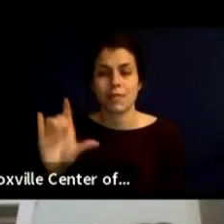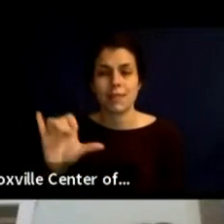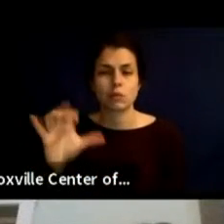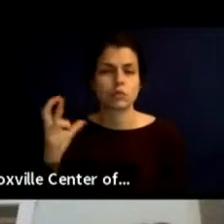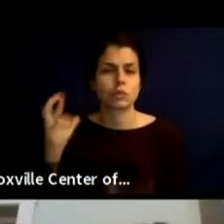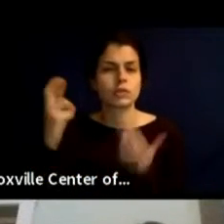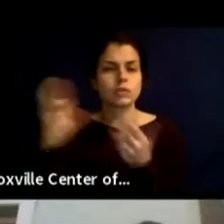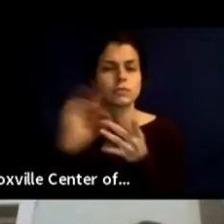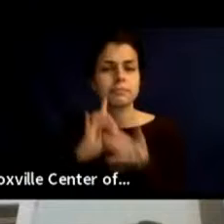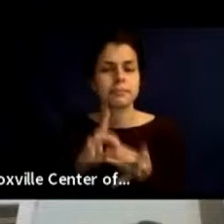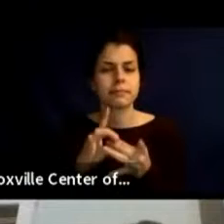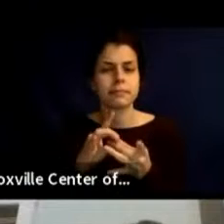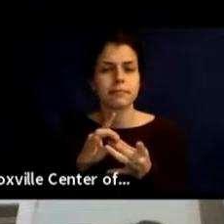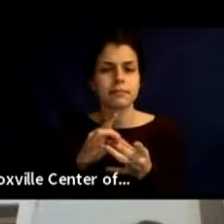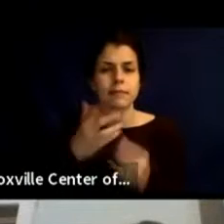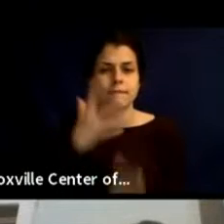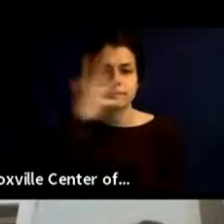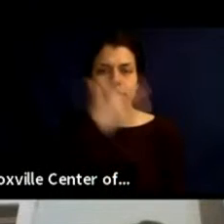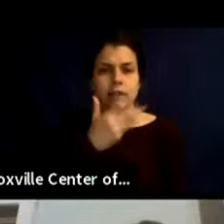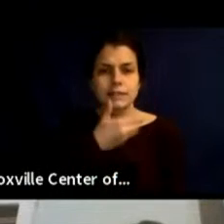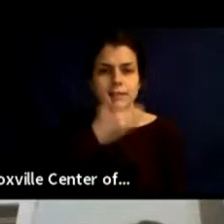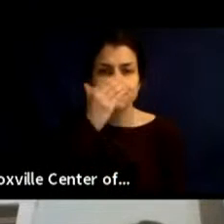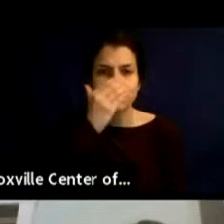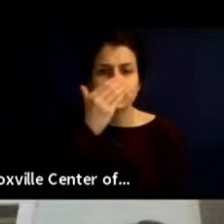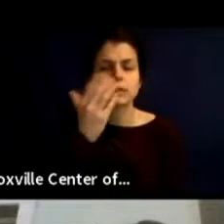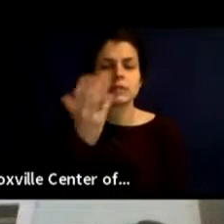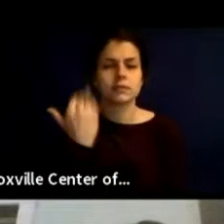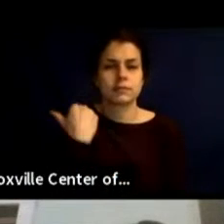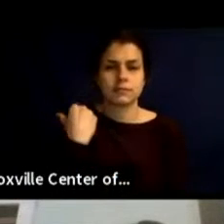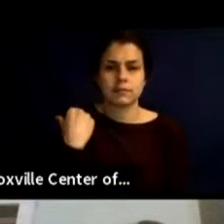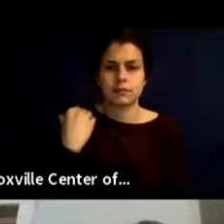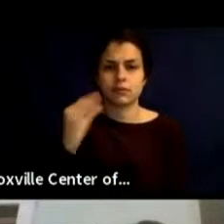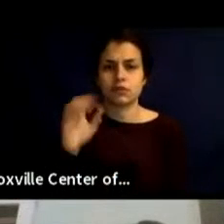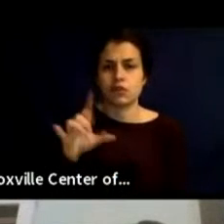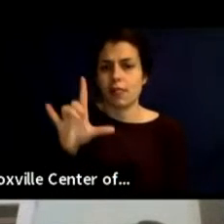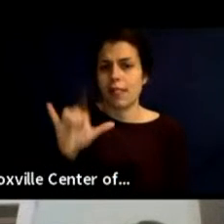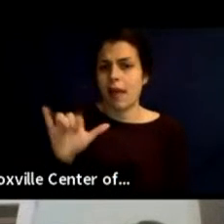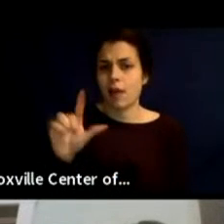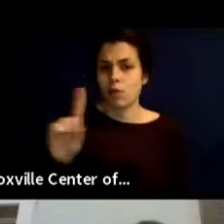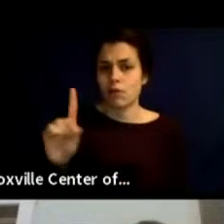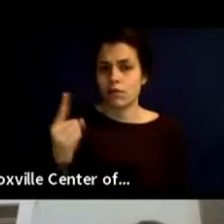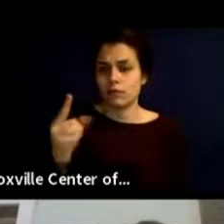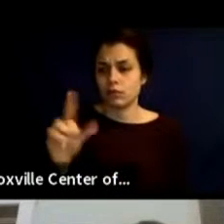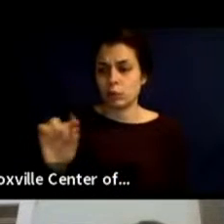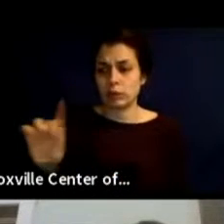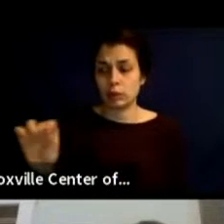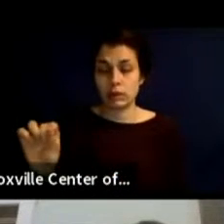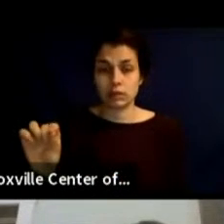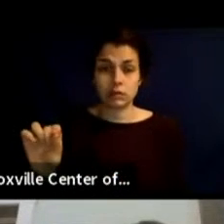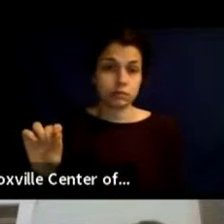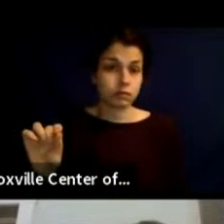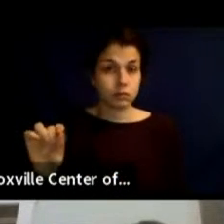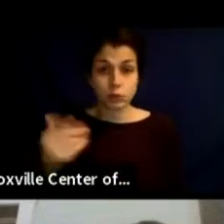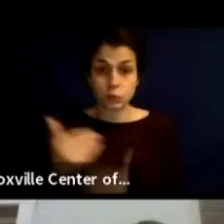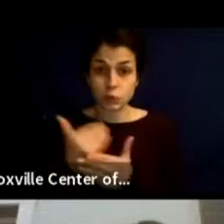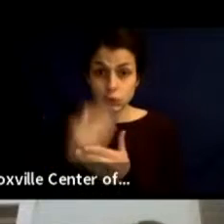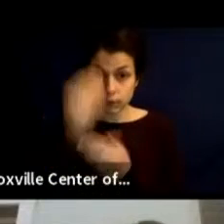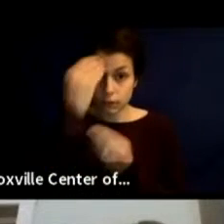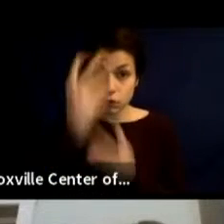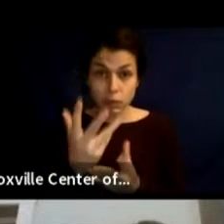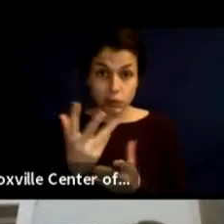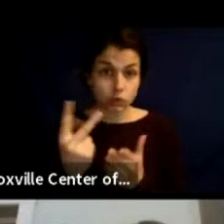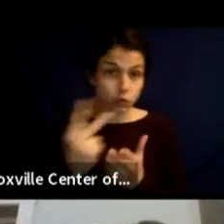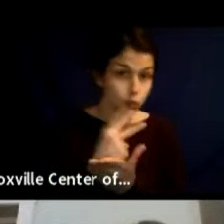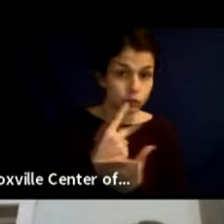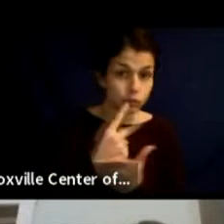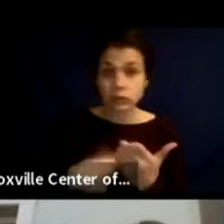resolution on face coverings back in July 1, 2020. Any new information, review,